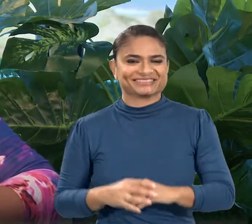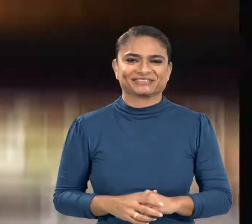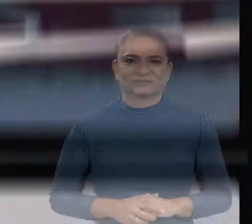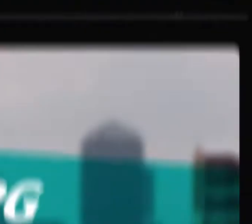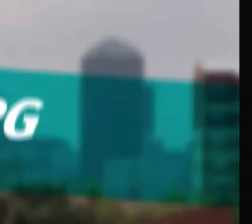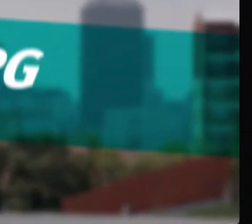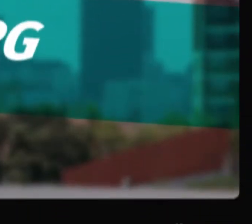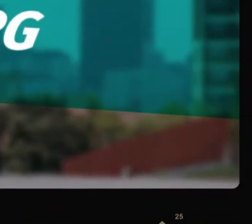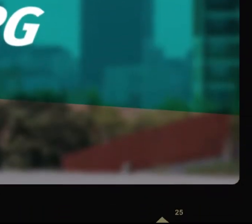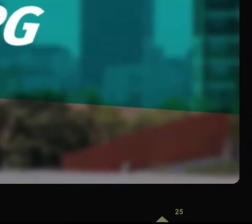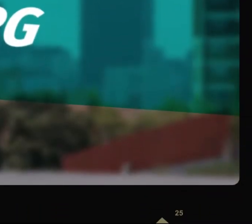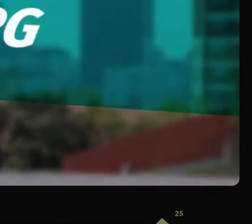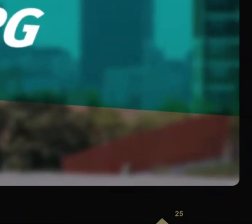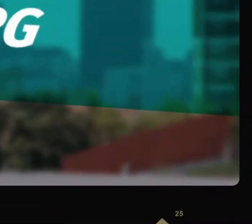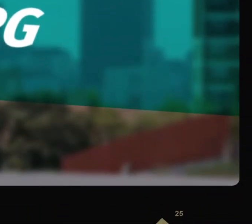maak.